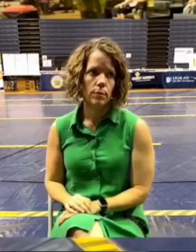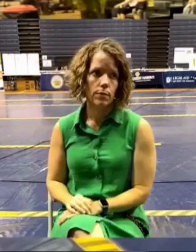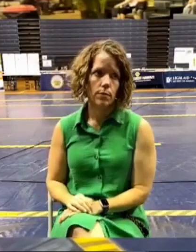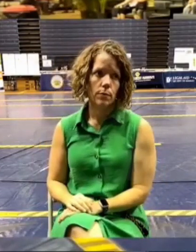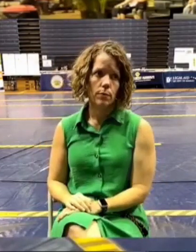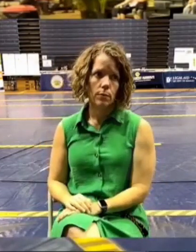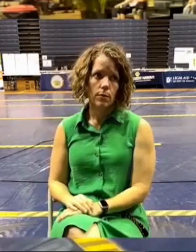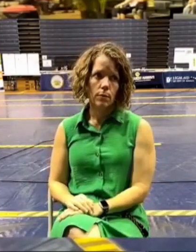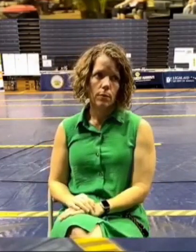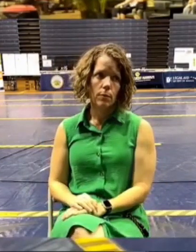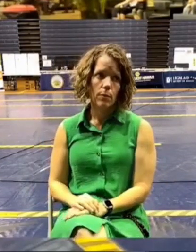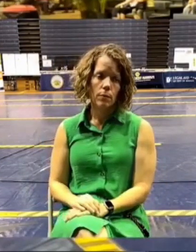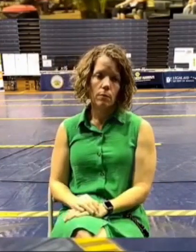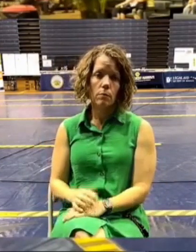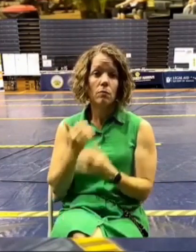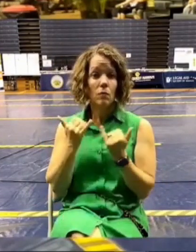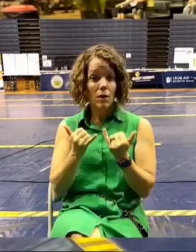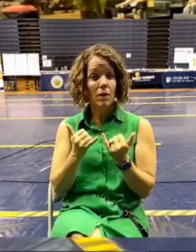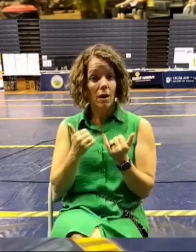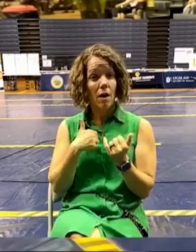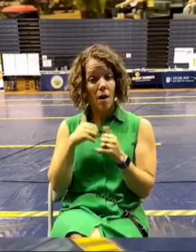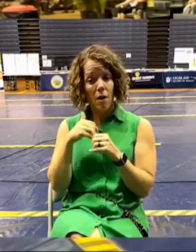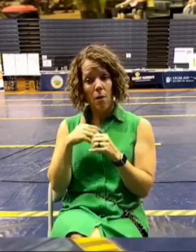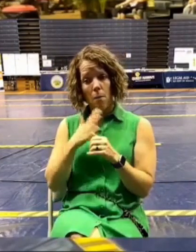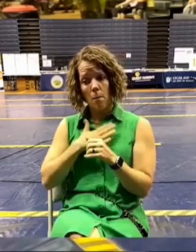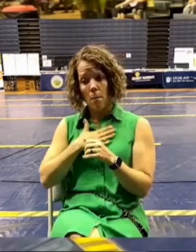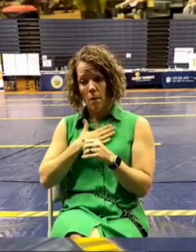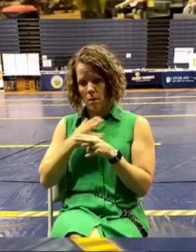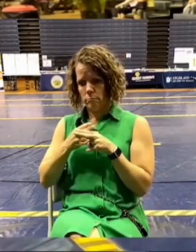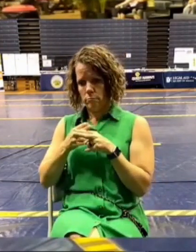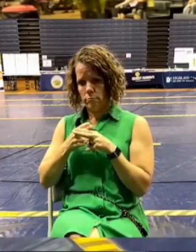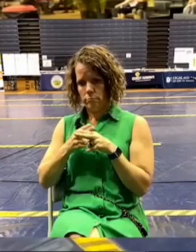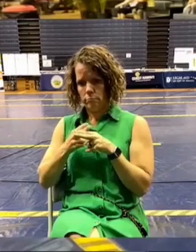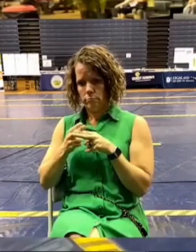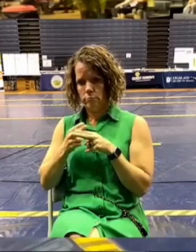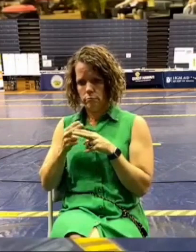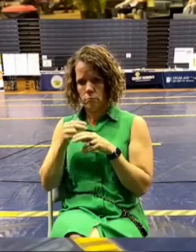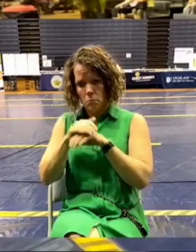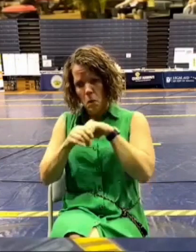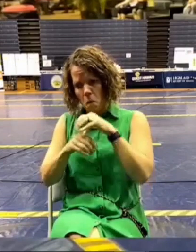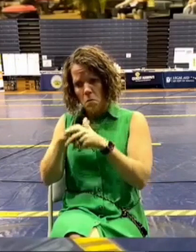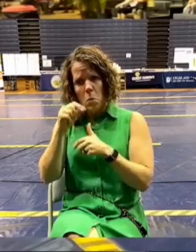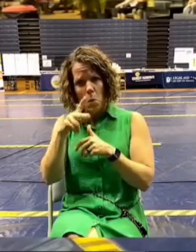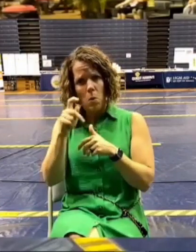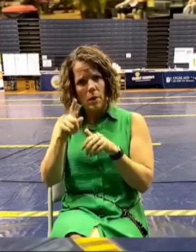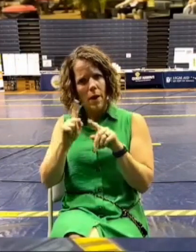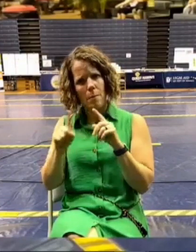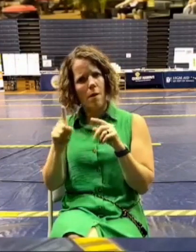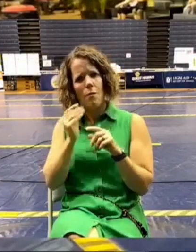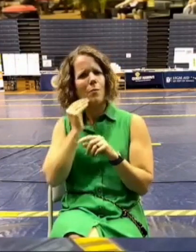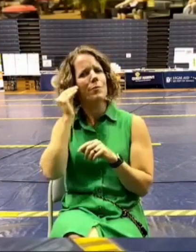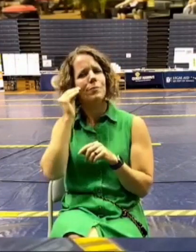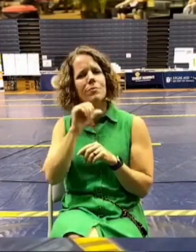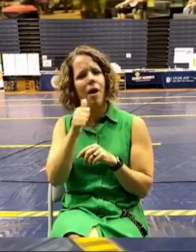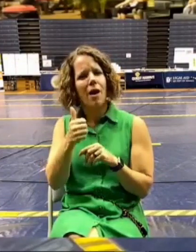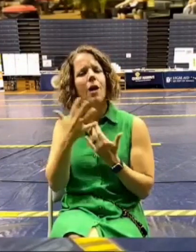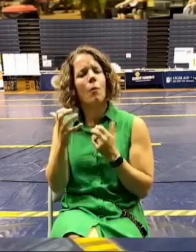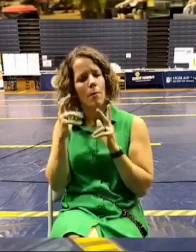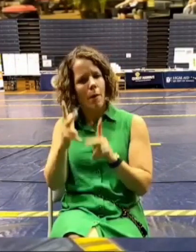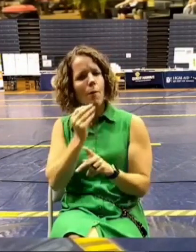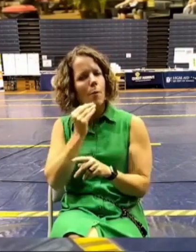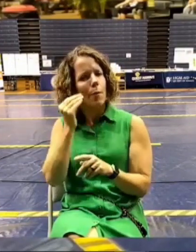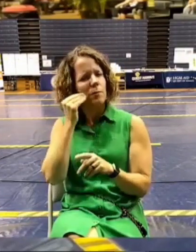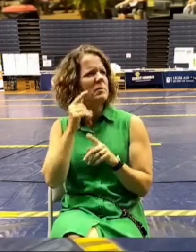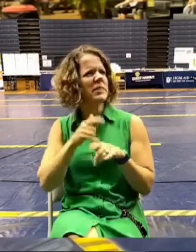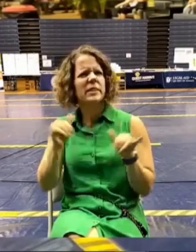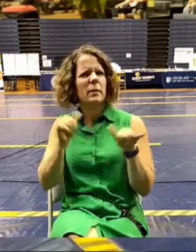living in a pretty comfortable place, but it's not home. I want to be back home like everybody else. Yeah,